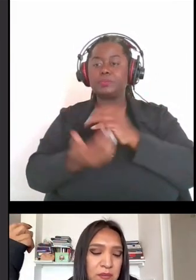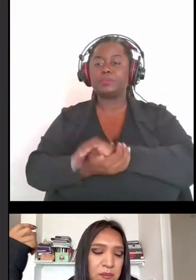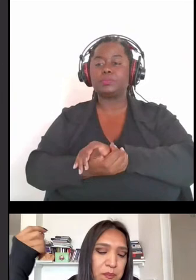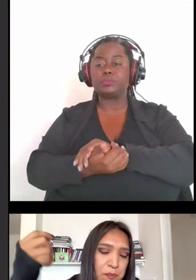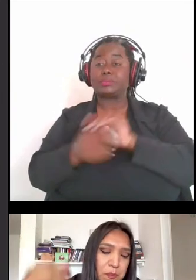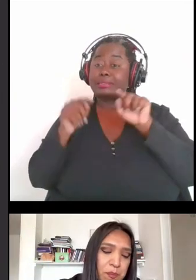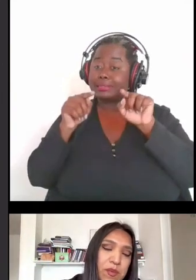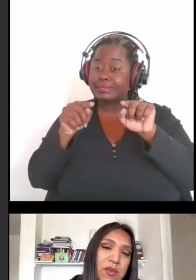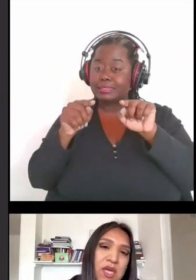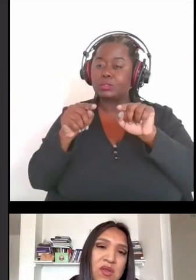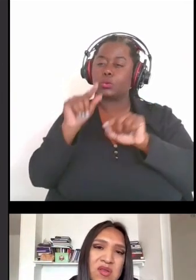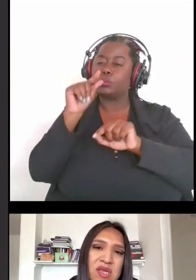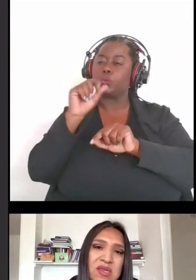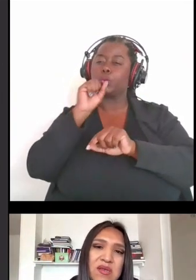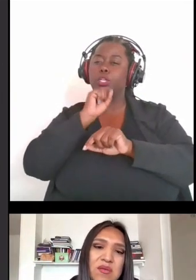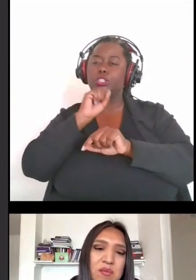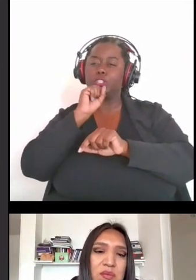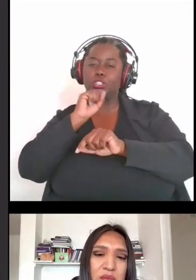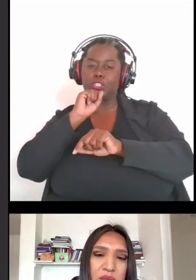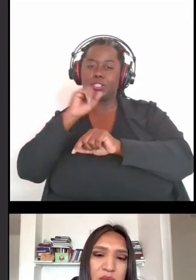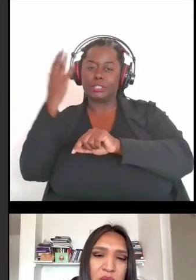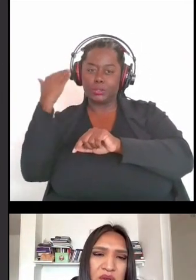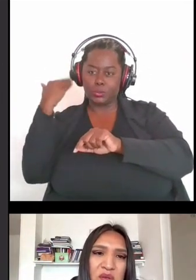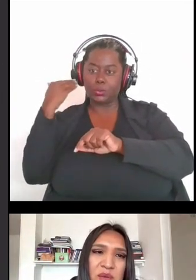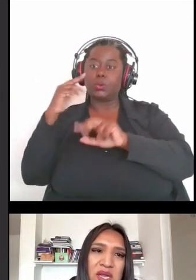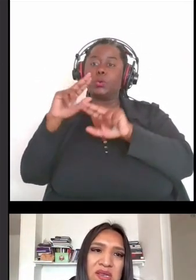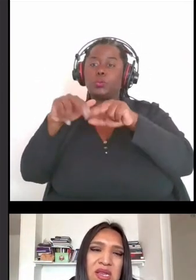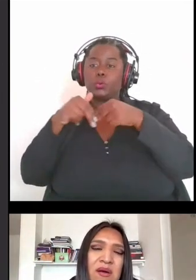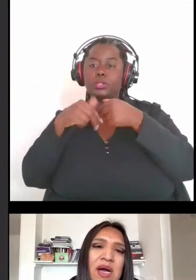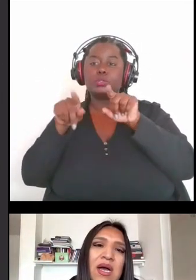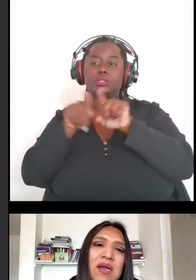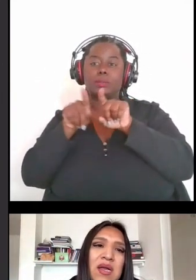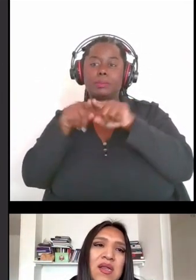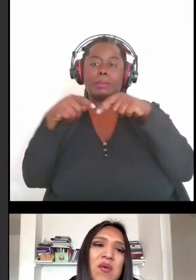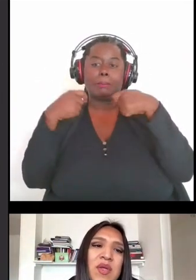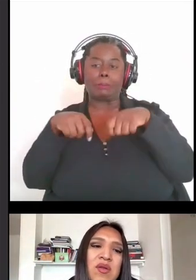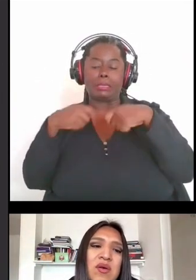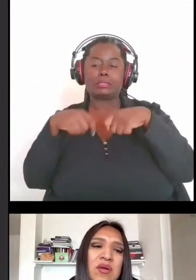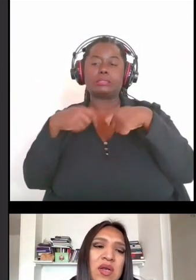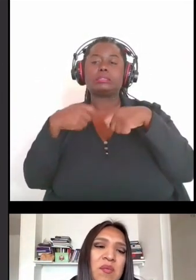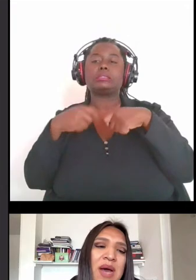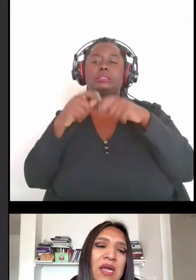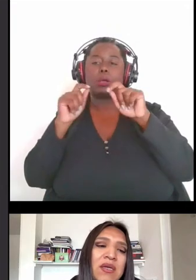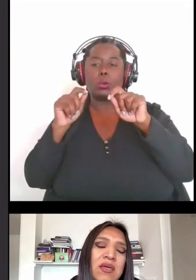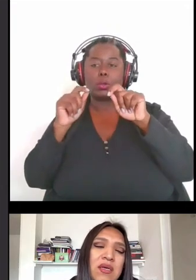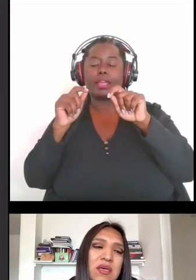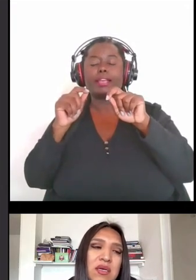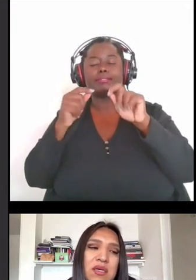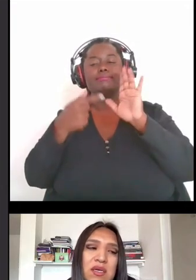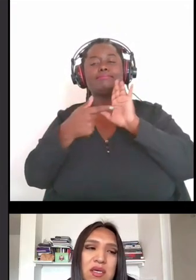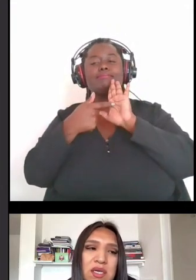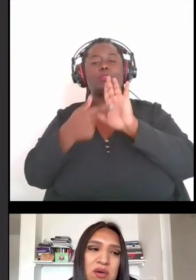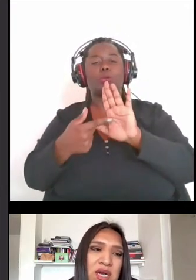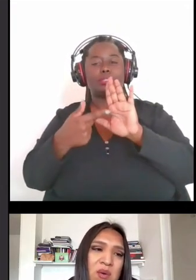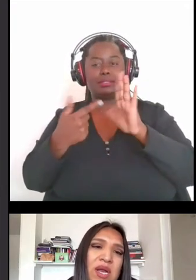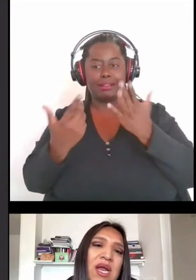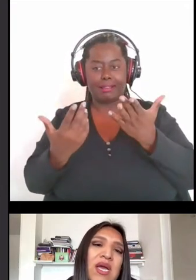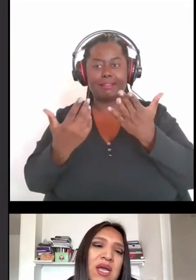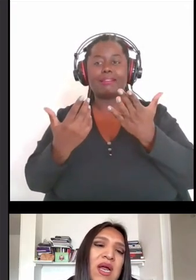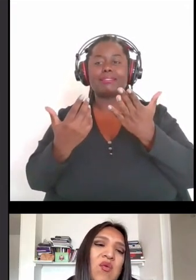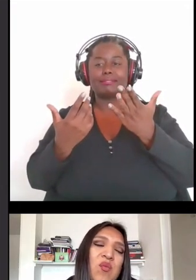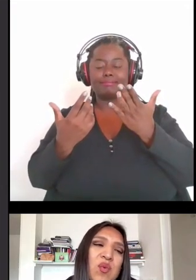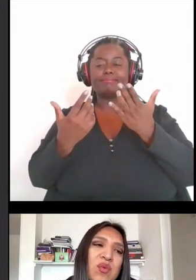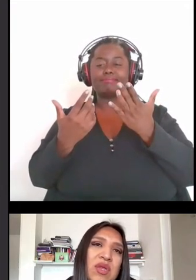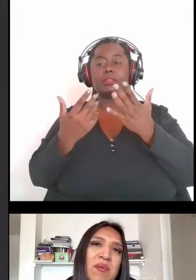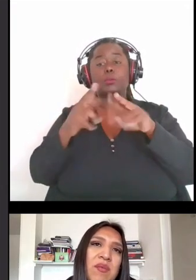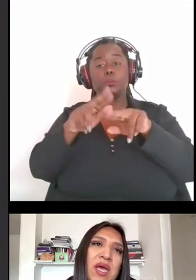the body this may sound some old-fashioned and this is why we should talk about Vitality in everything around us